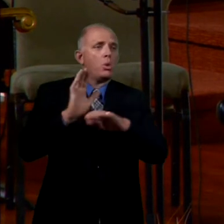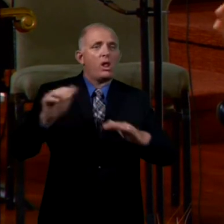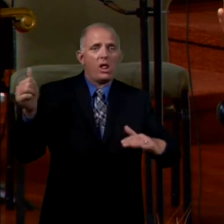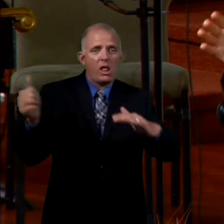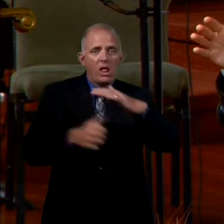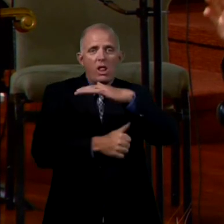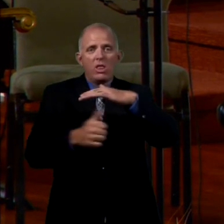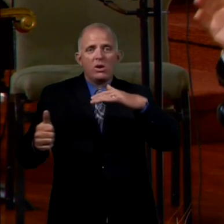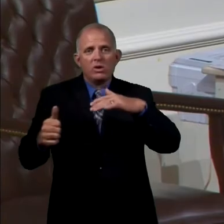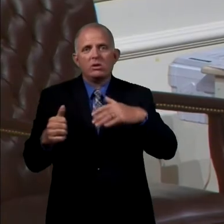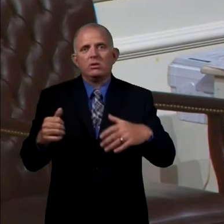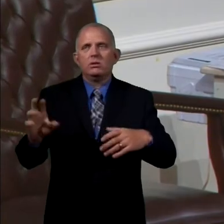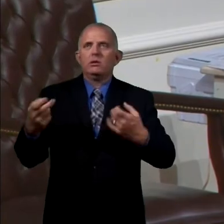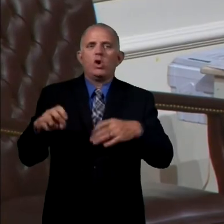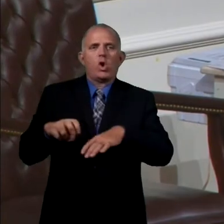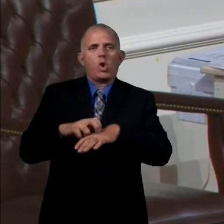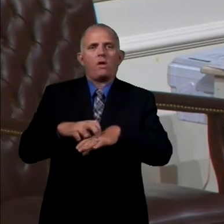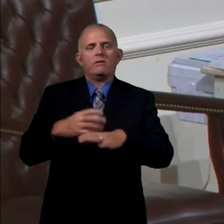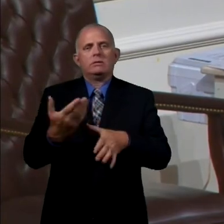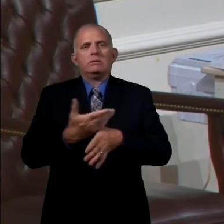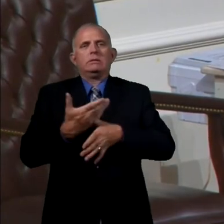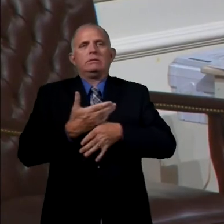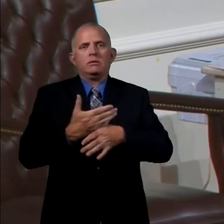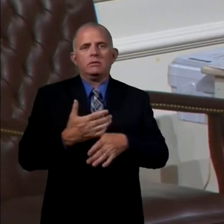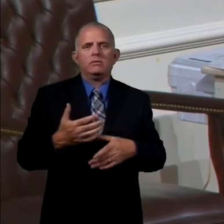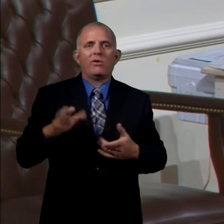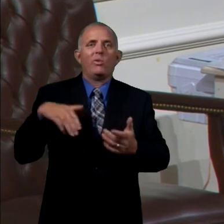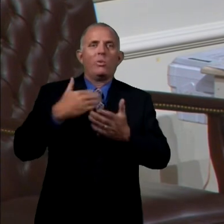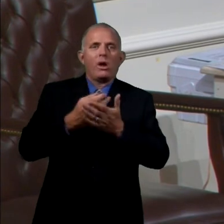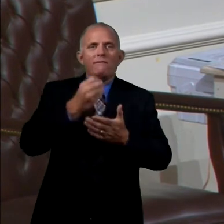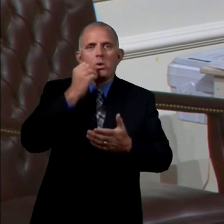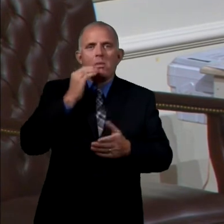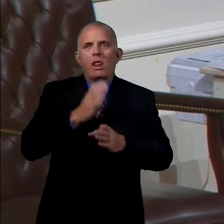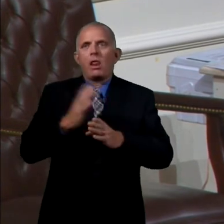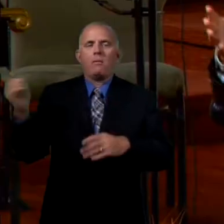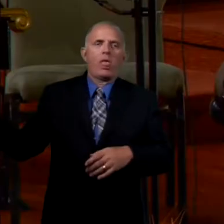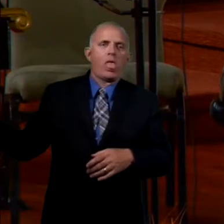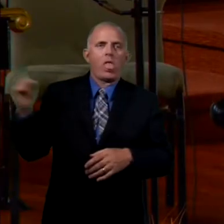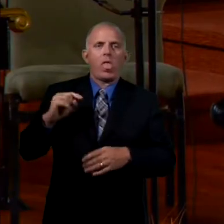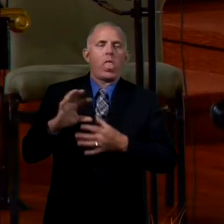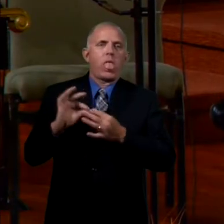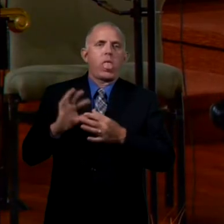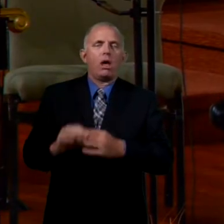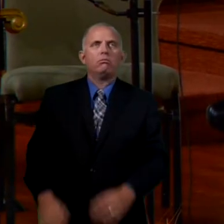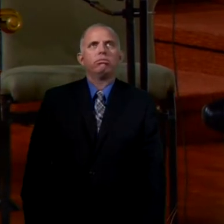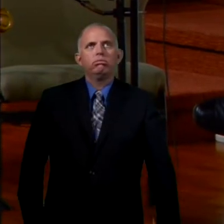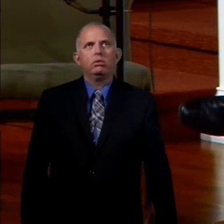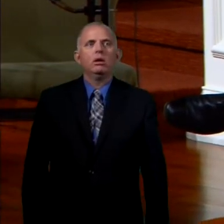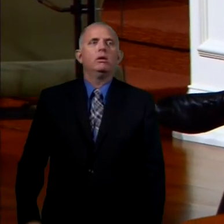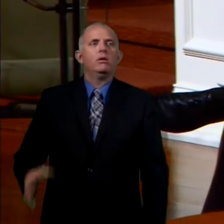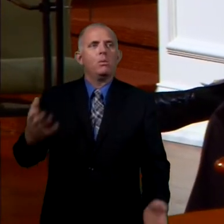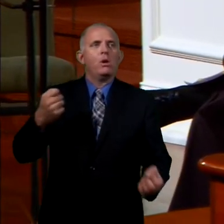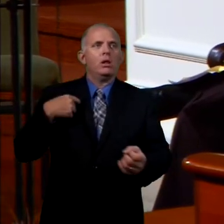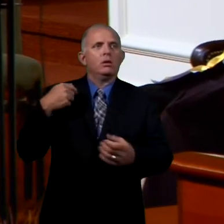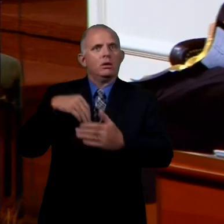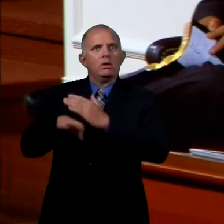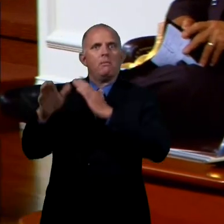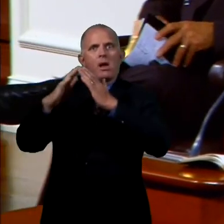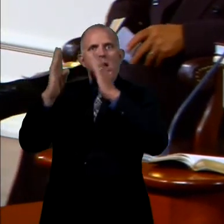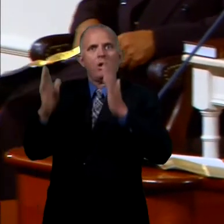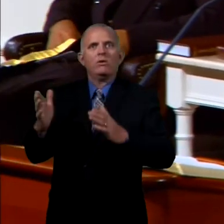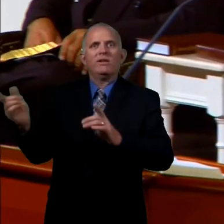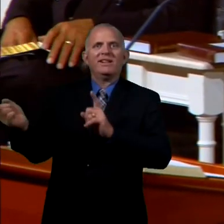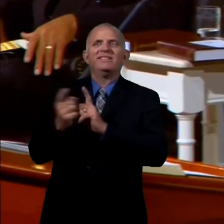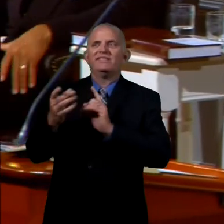gets on your nerves. You have a neighbor that when you come home, they just want to talk to you. Are you serious or not? I had a long day at work. I need to get inside. They just want to talk to you.